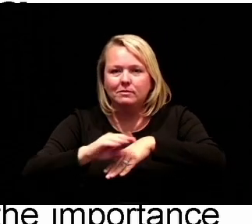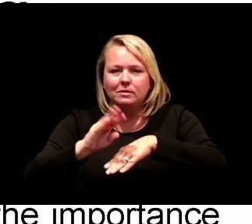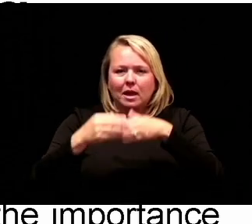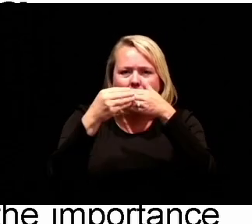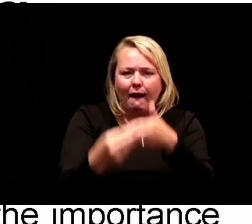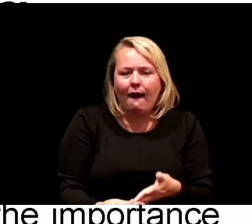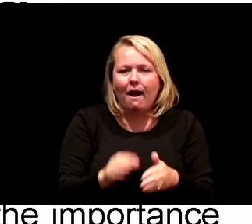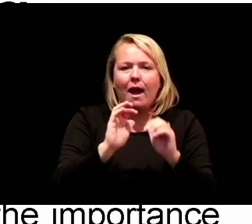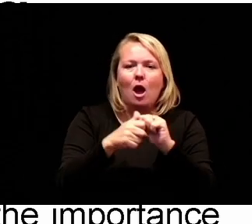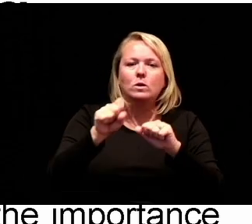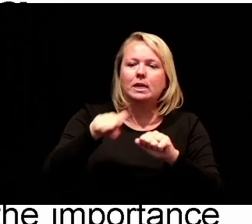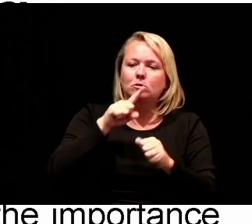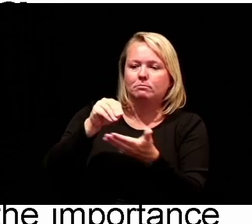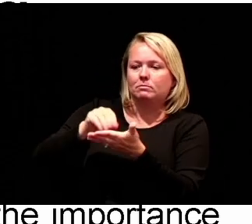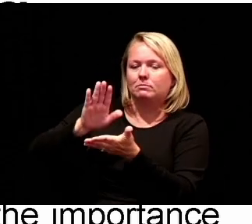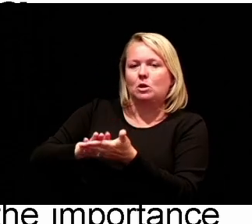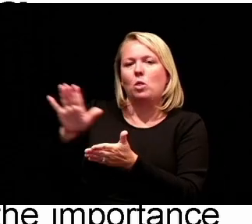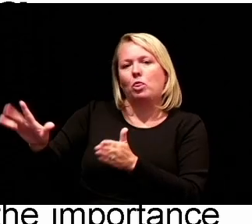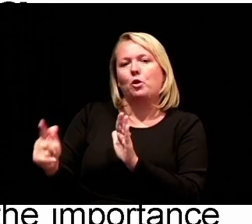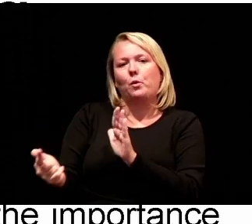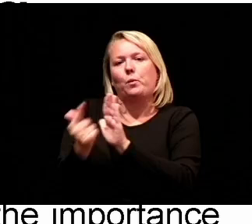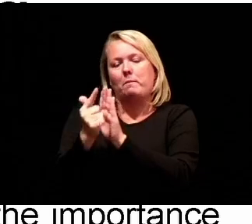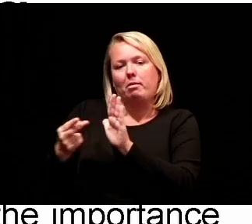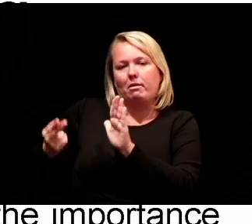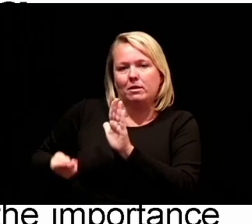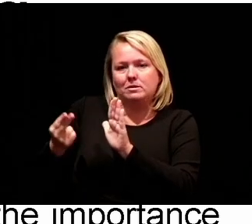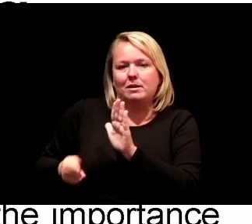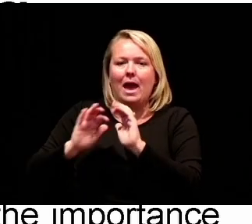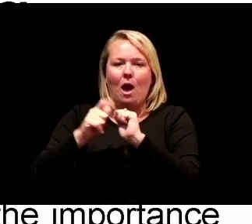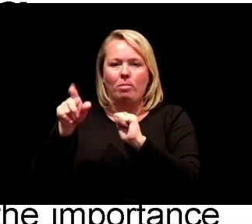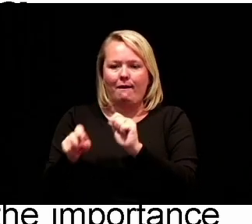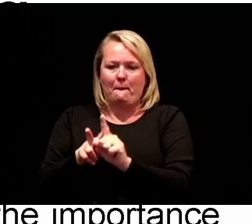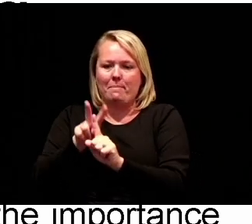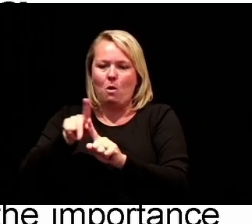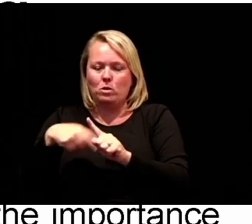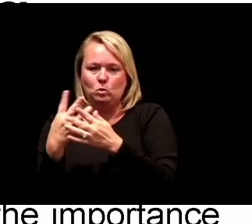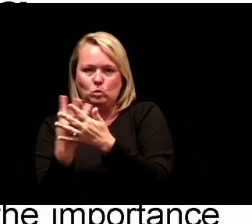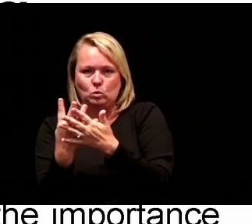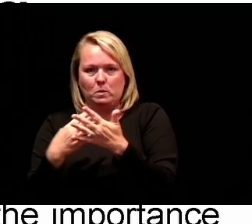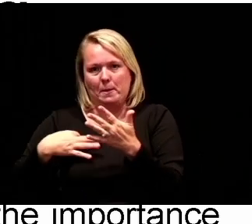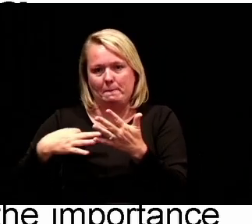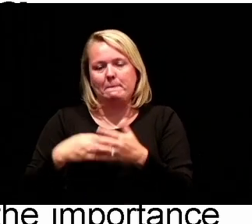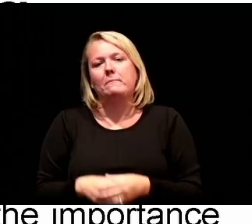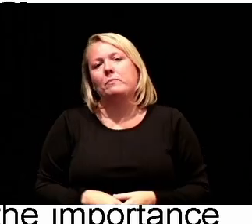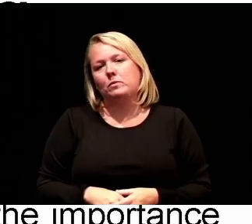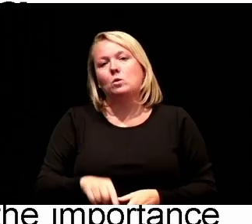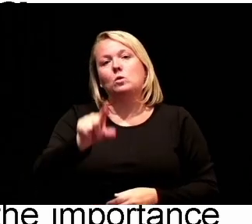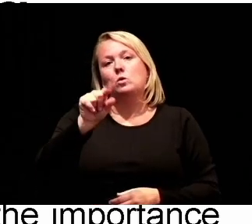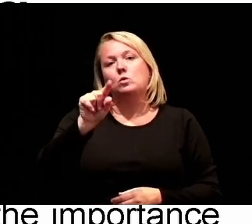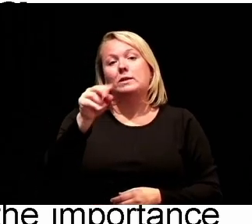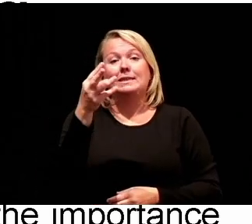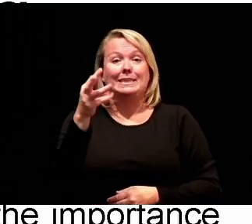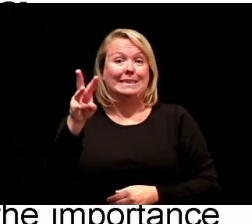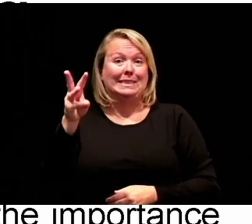being recognized. So 2011, HUD Secretary sent an open letter to PHAs, basically telling them that